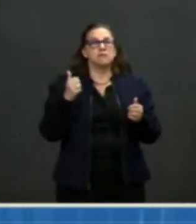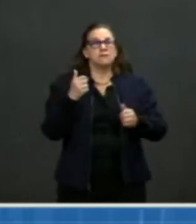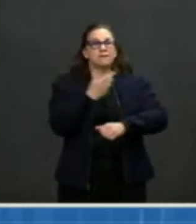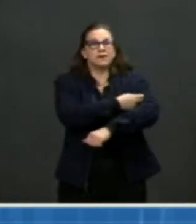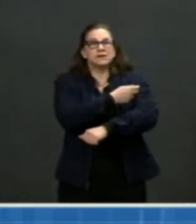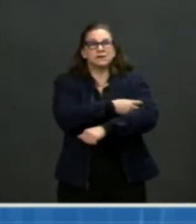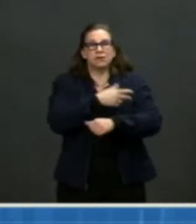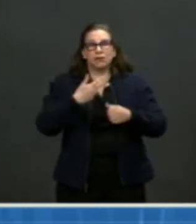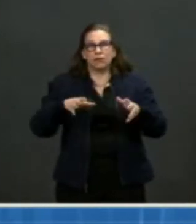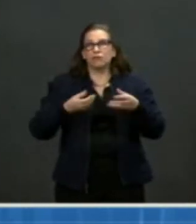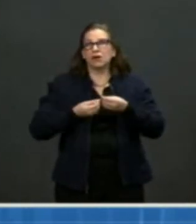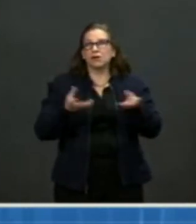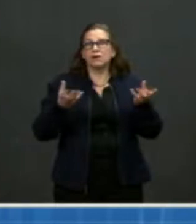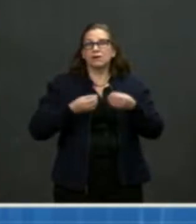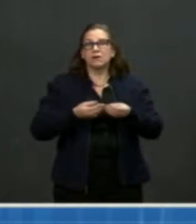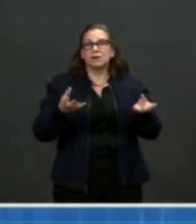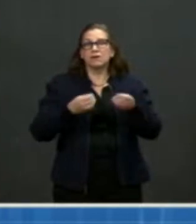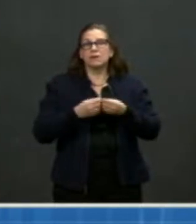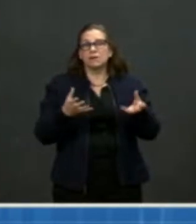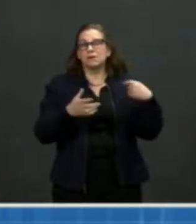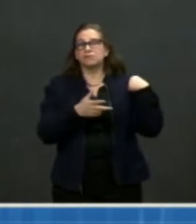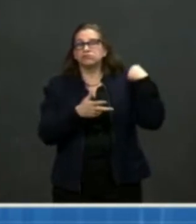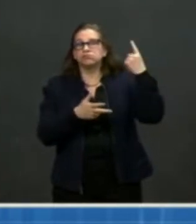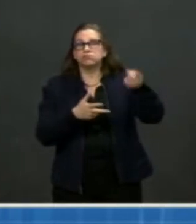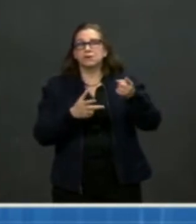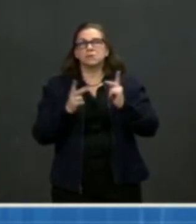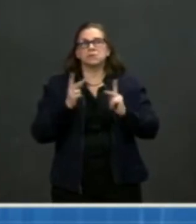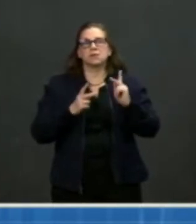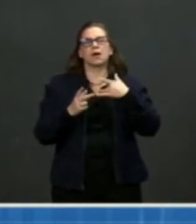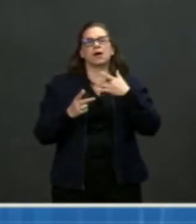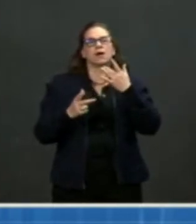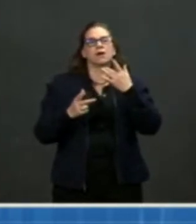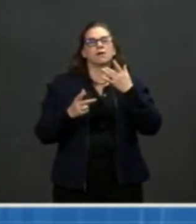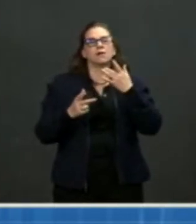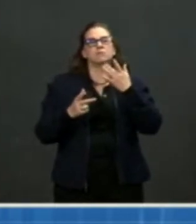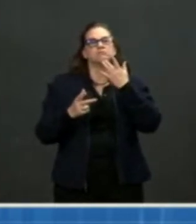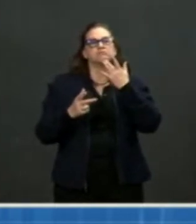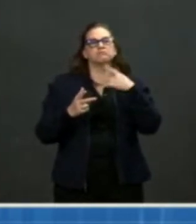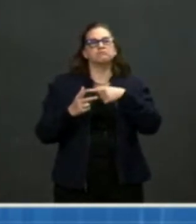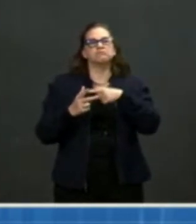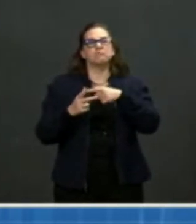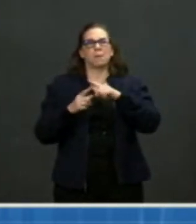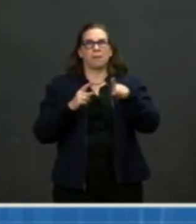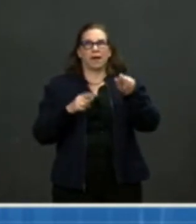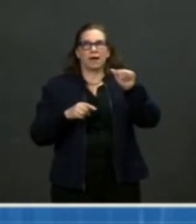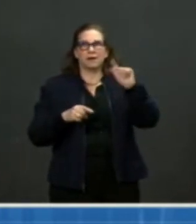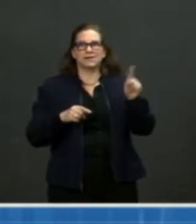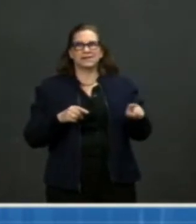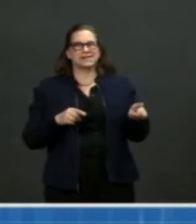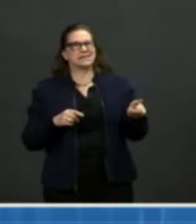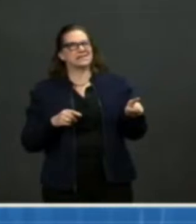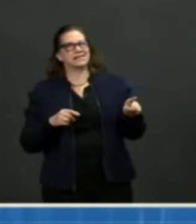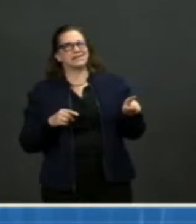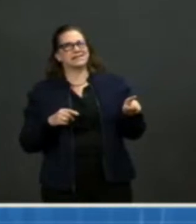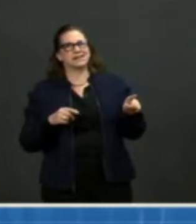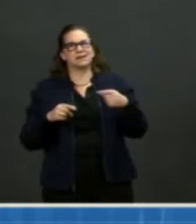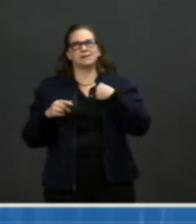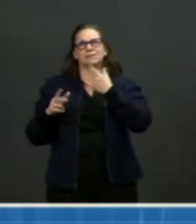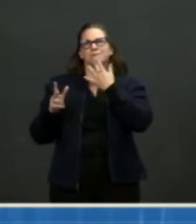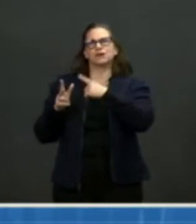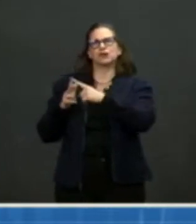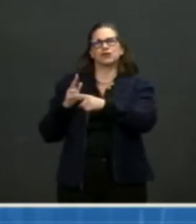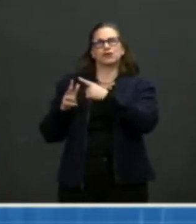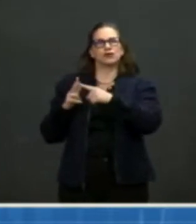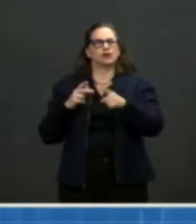cases and the fork in the road that the country is facing, what's your guidance for people who have been vaccinated when it comes to going on vacation? Because the TSA